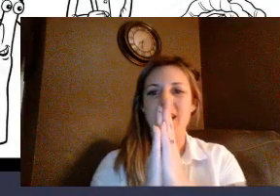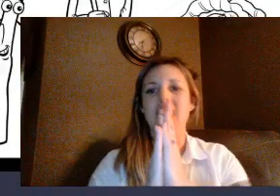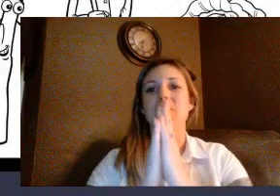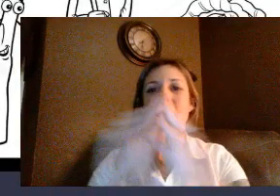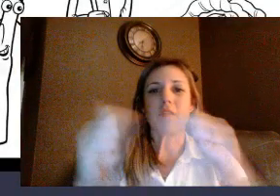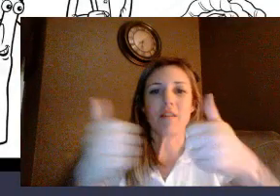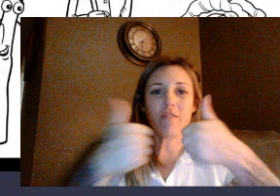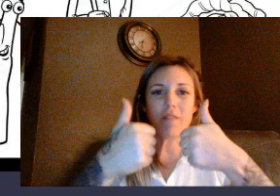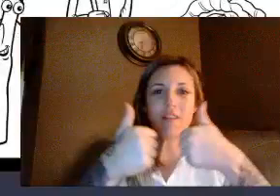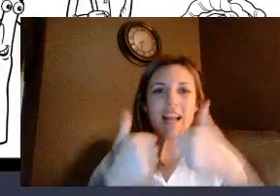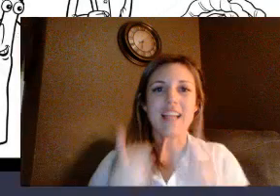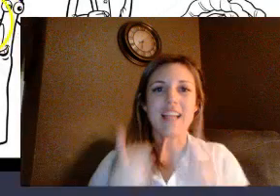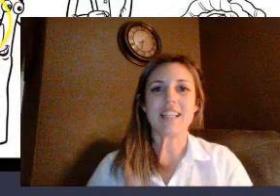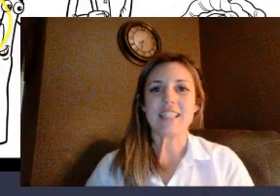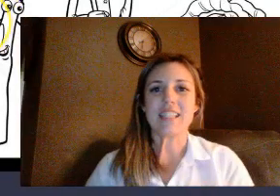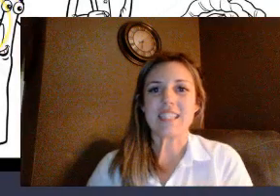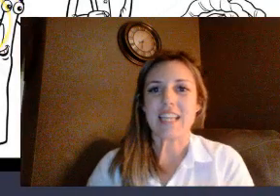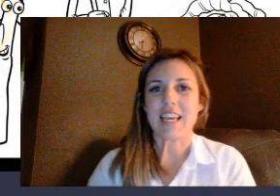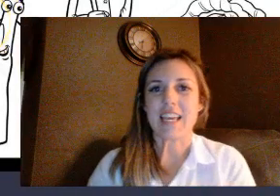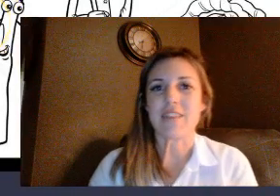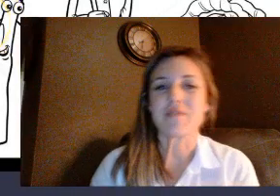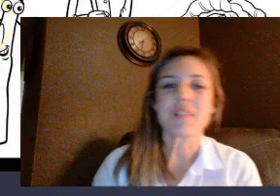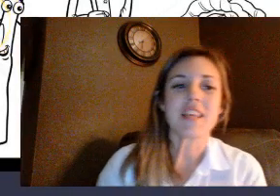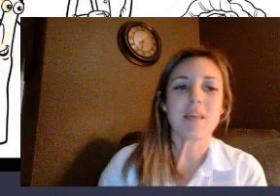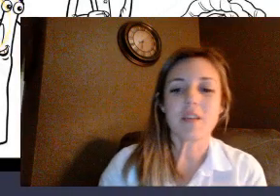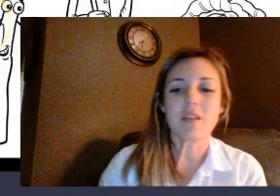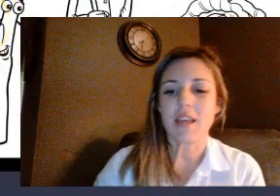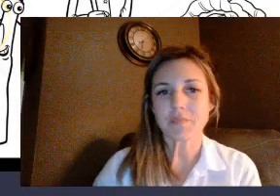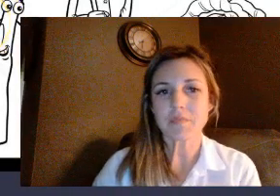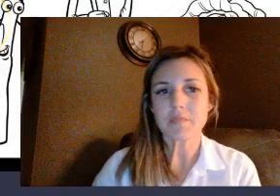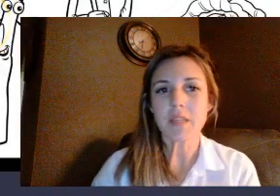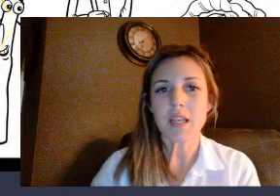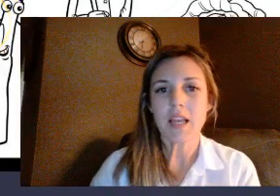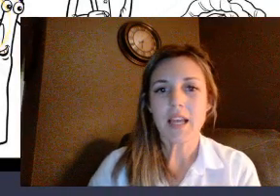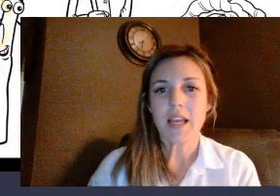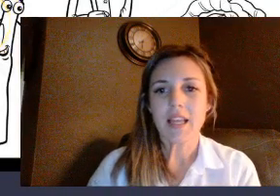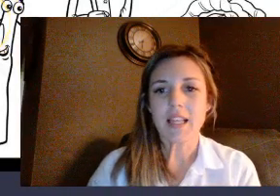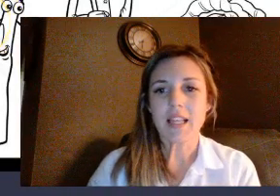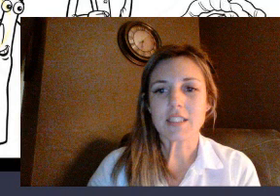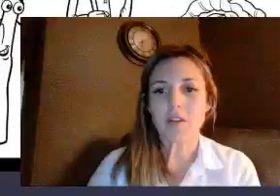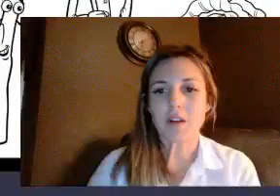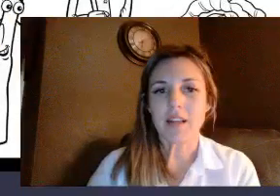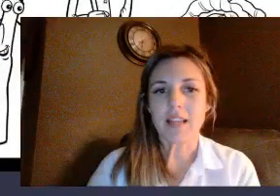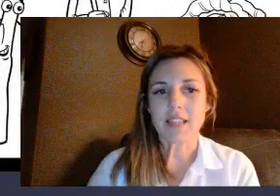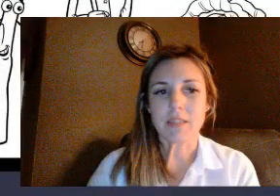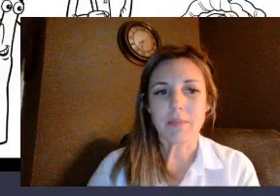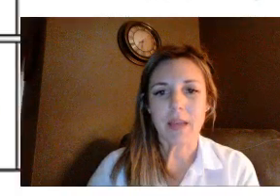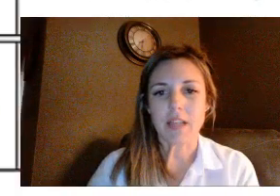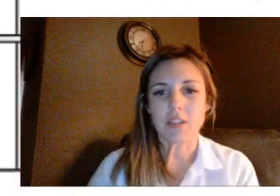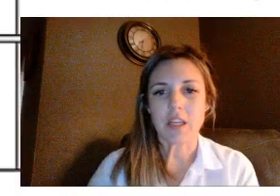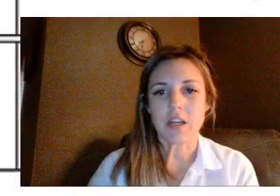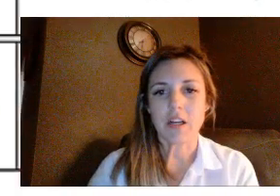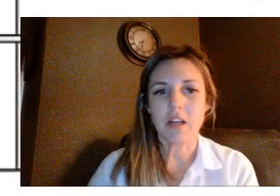We're going to say the name of the picture, and then we're going to find the letter. So if we start here at the